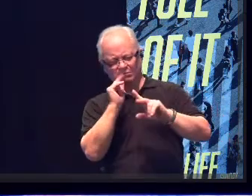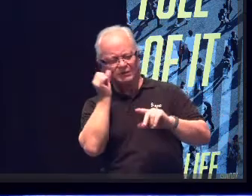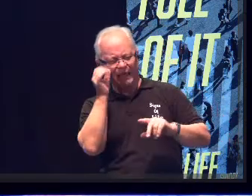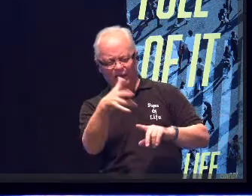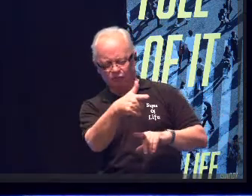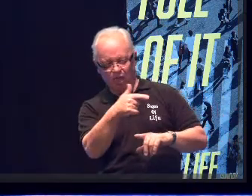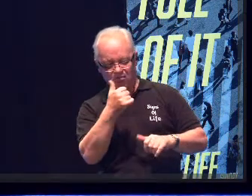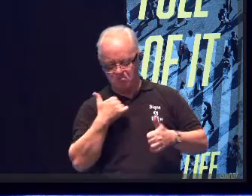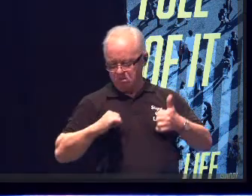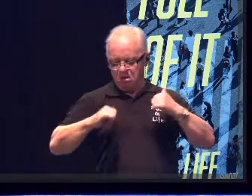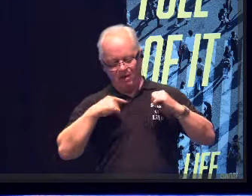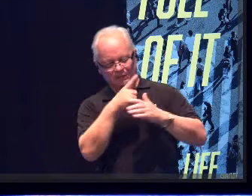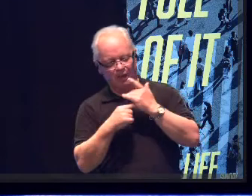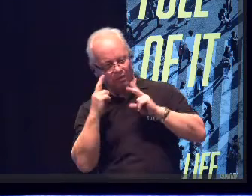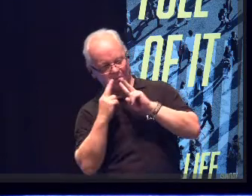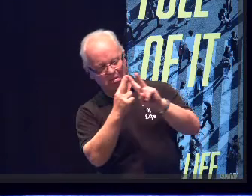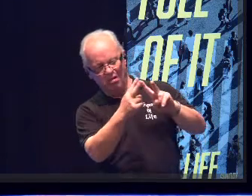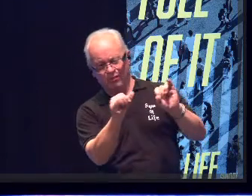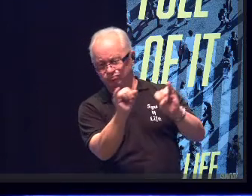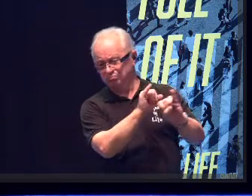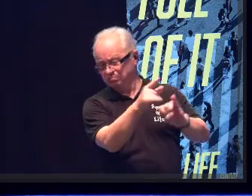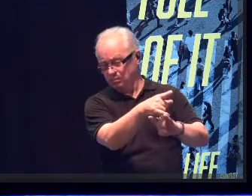Because it might be true, but they're not listening.